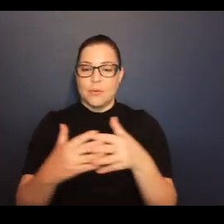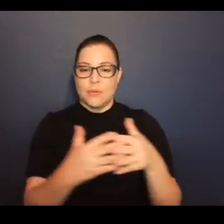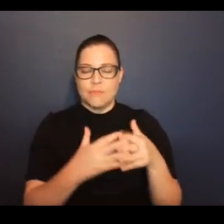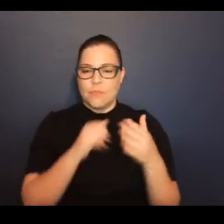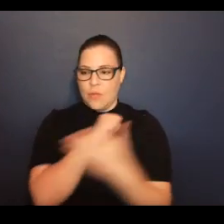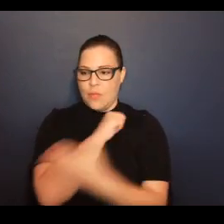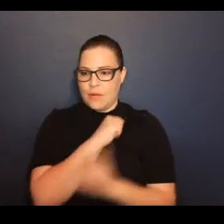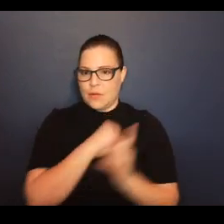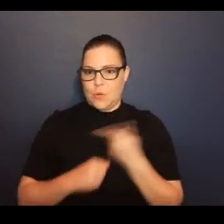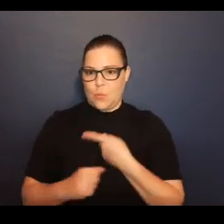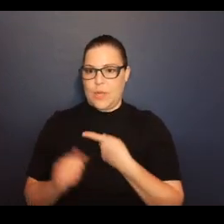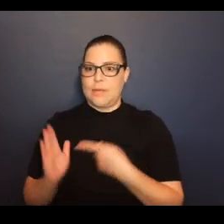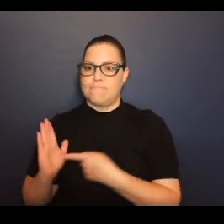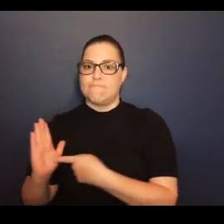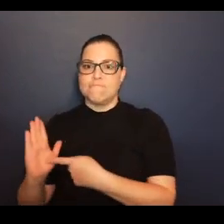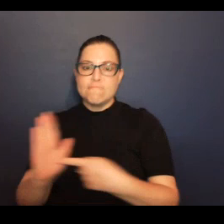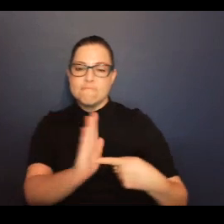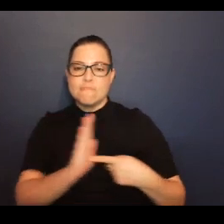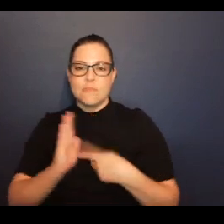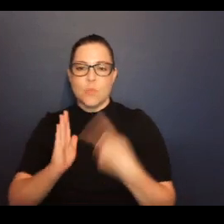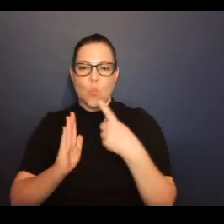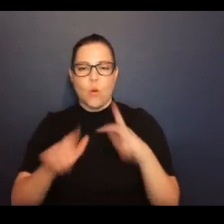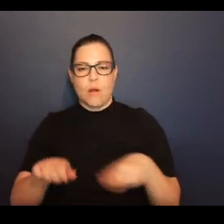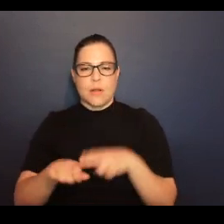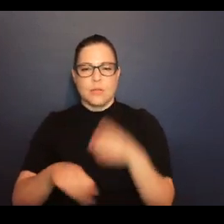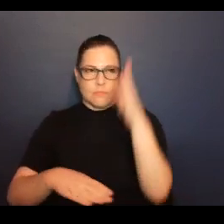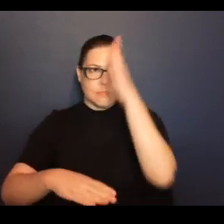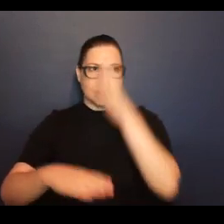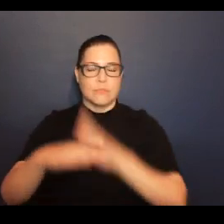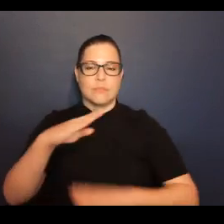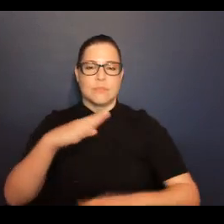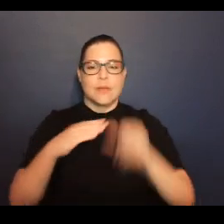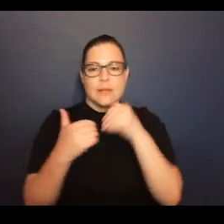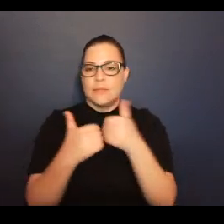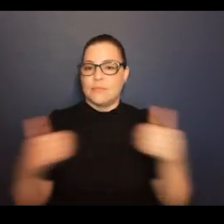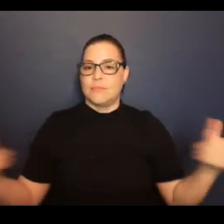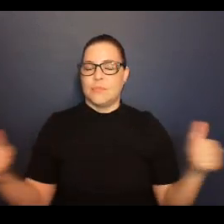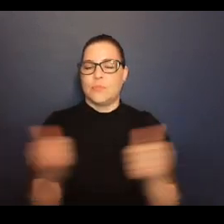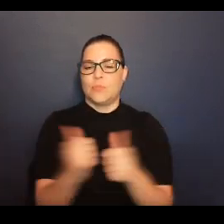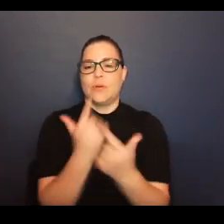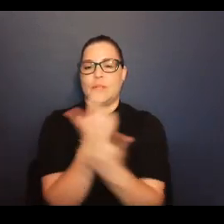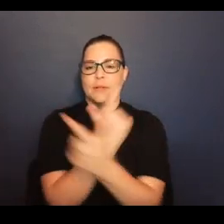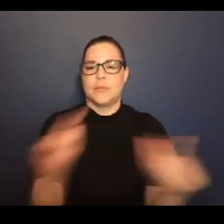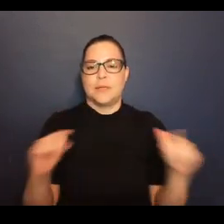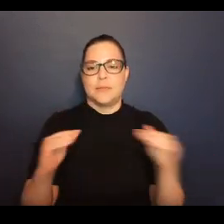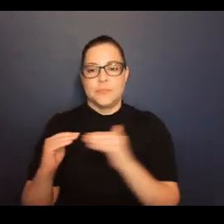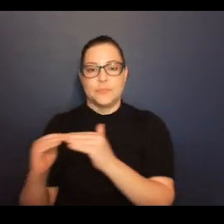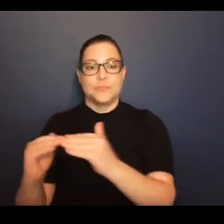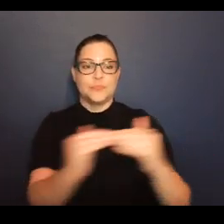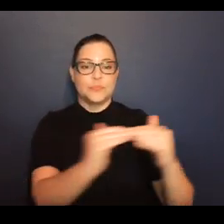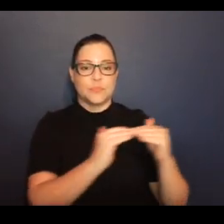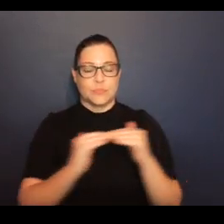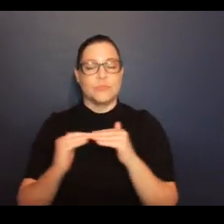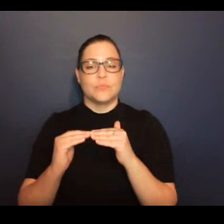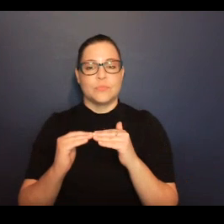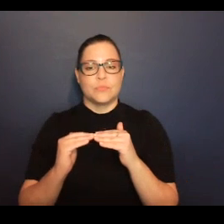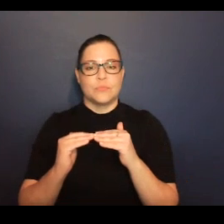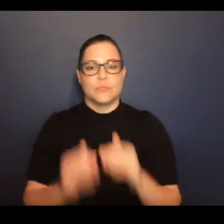republic which stands, one nation, under God, indivisible, with liberty and justice for